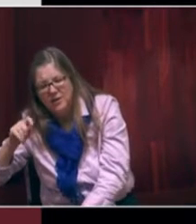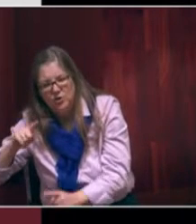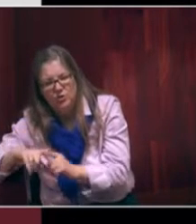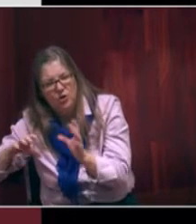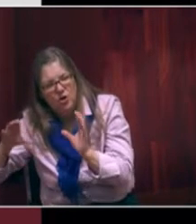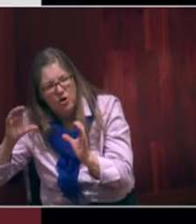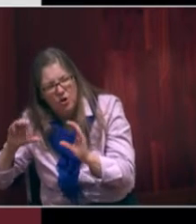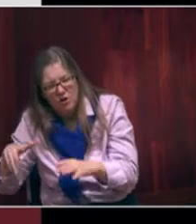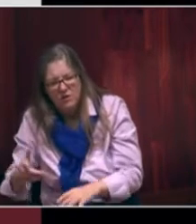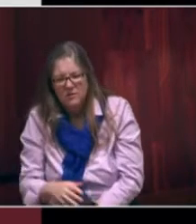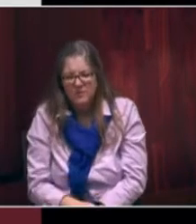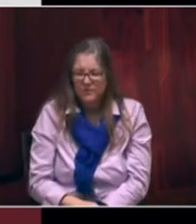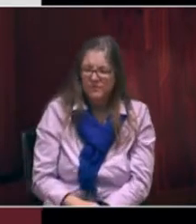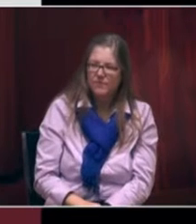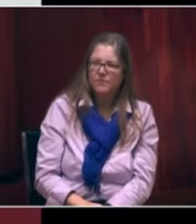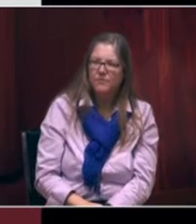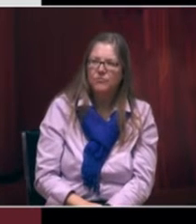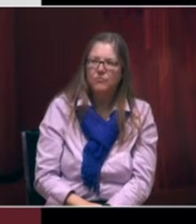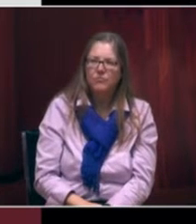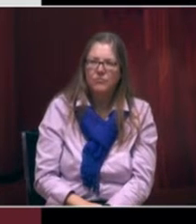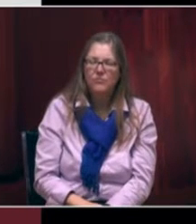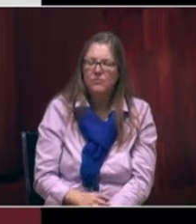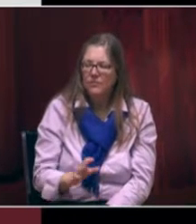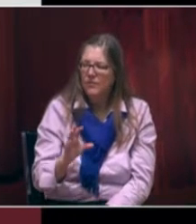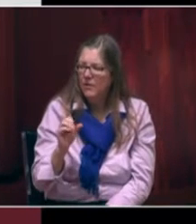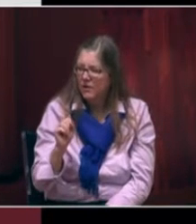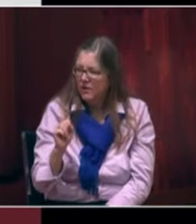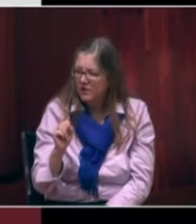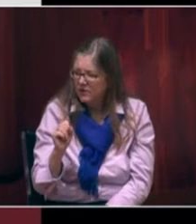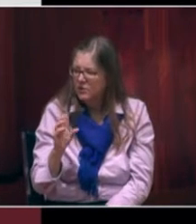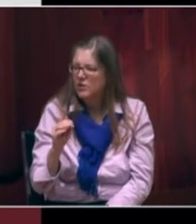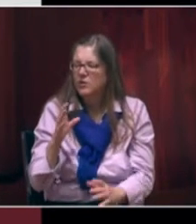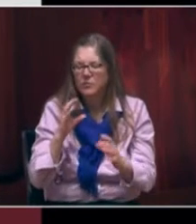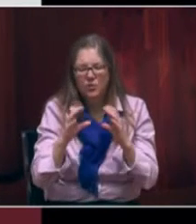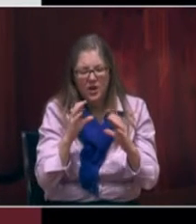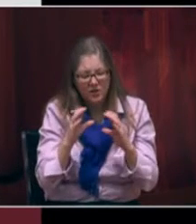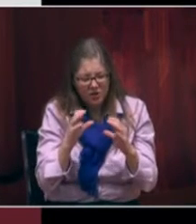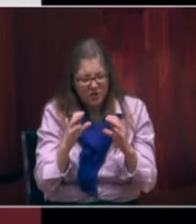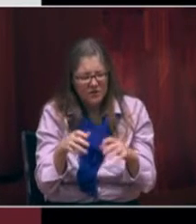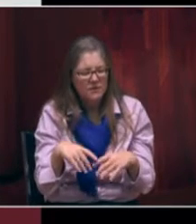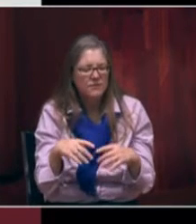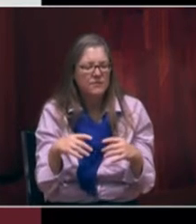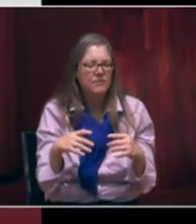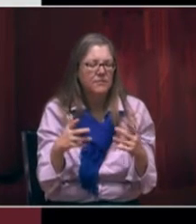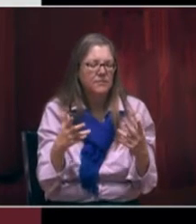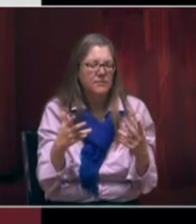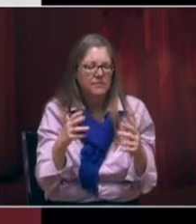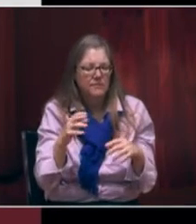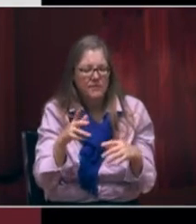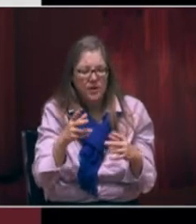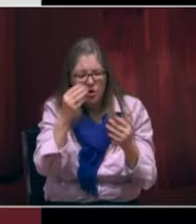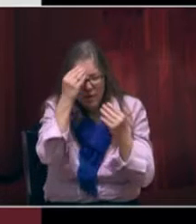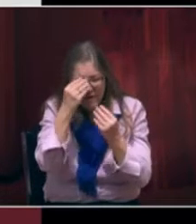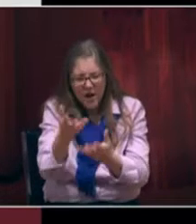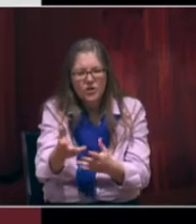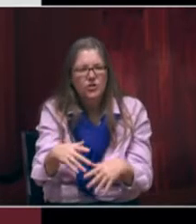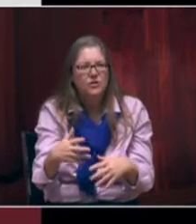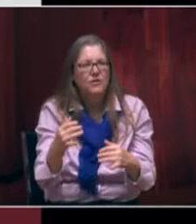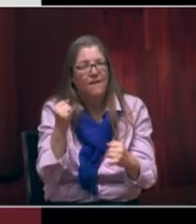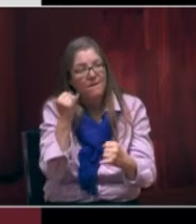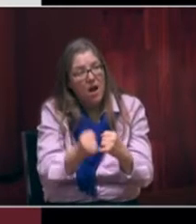get it on your desktop. So we have four statuses we're going to be doing communications in the module. Notification finalized, you get